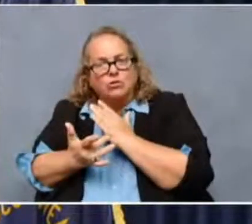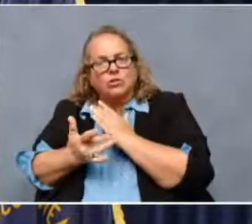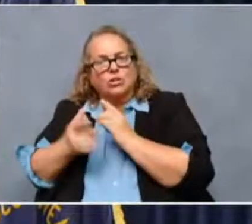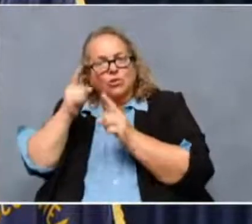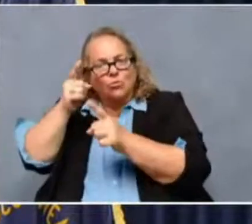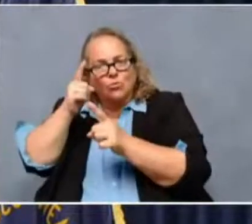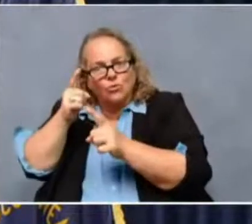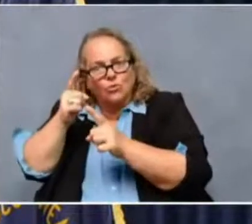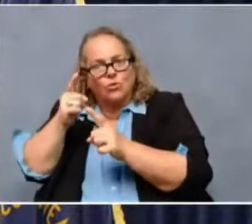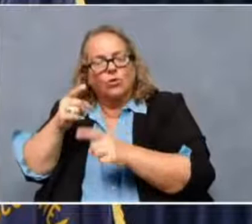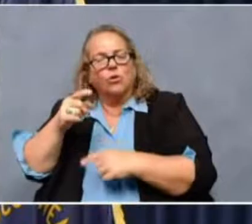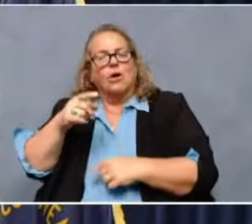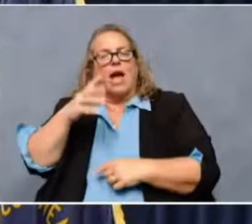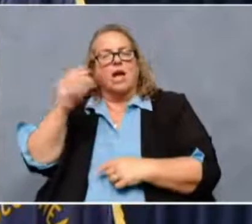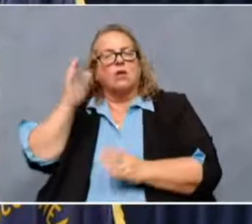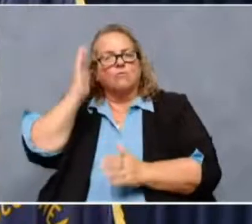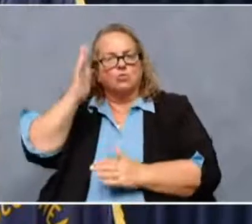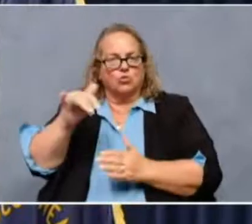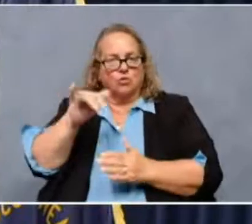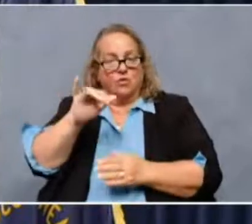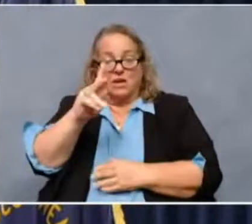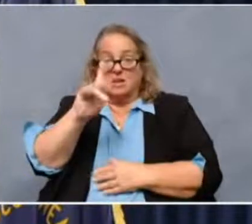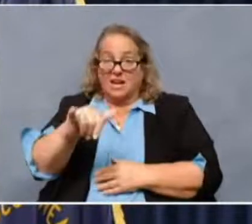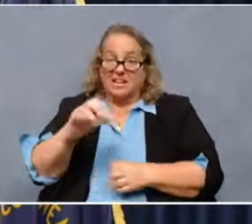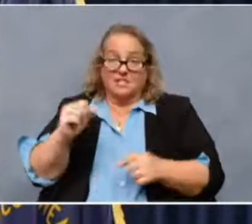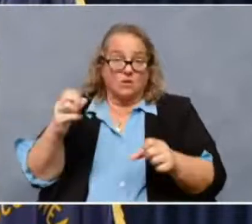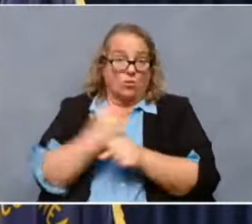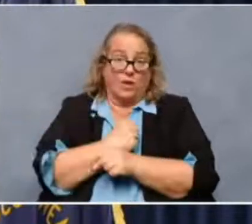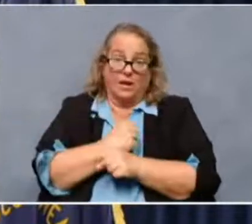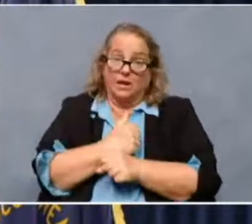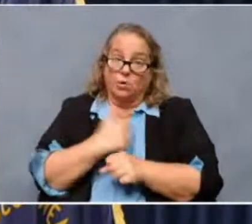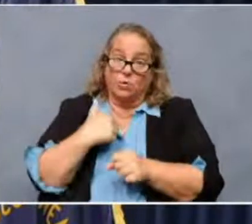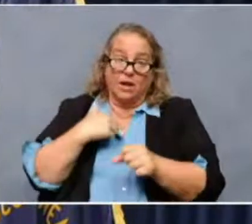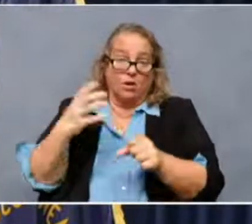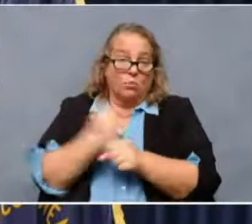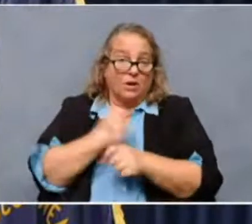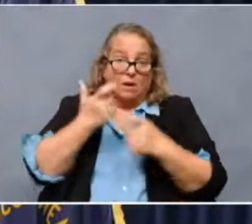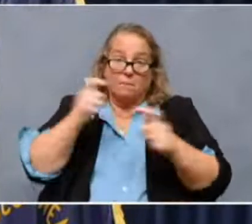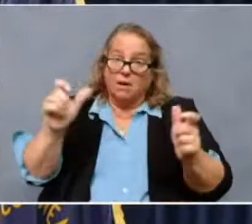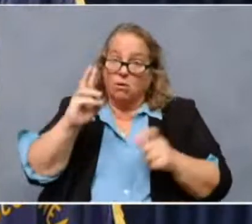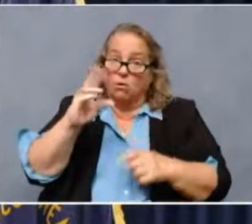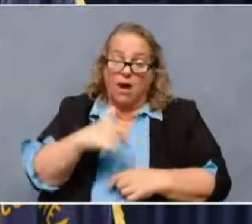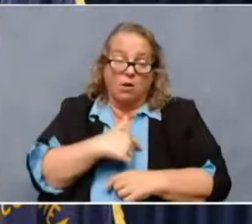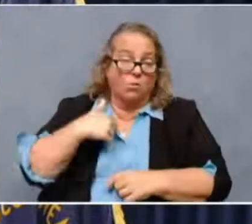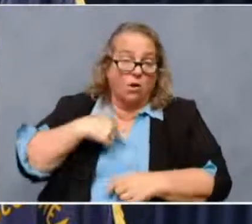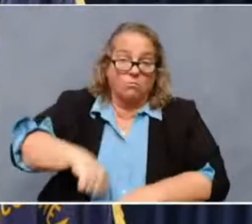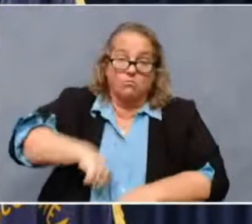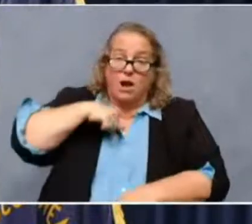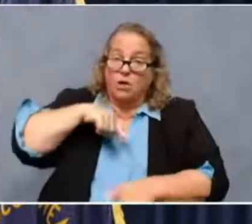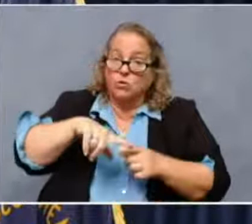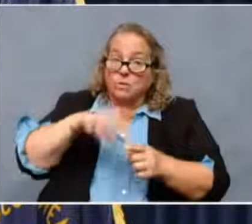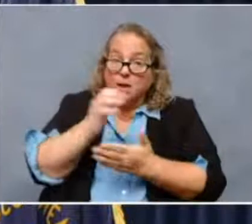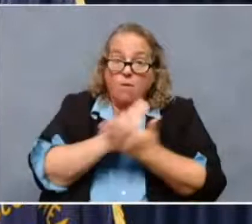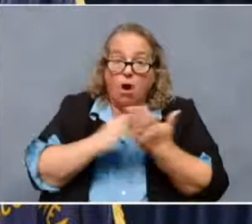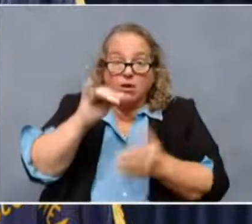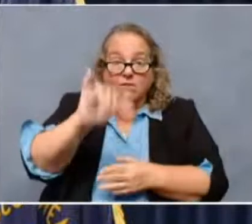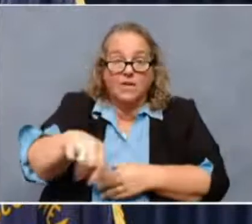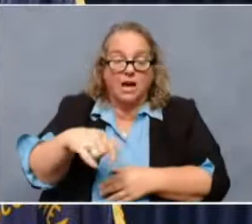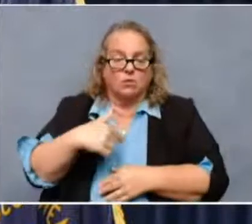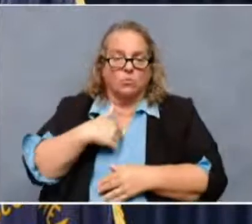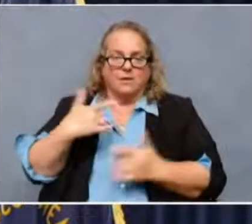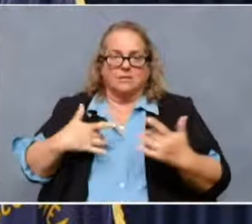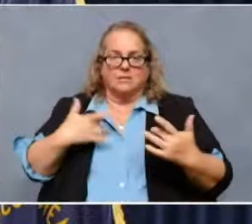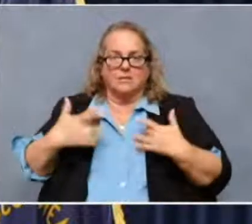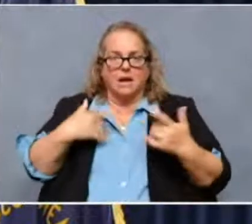is winning. We're winning in a big way. And we are just so proud to be part of that. We're excited where the future is. And